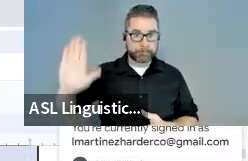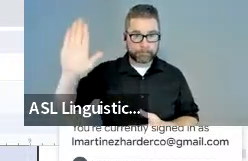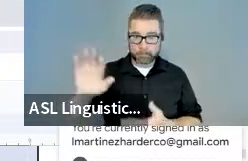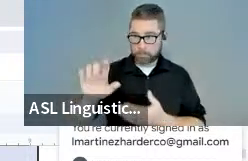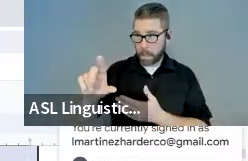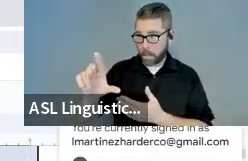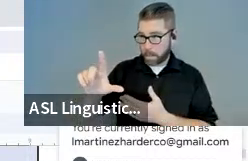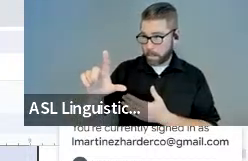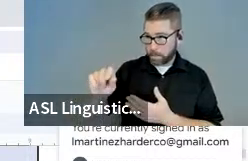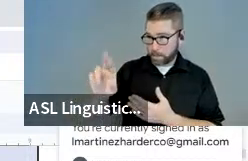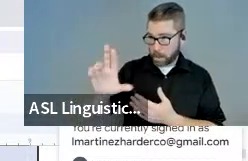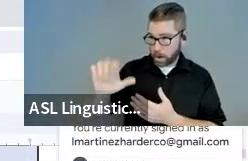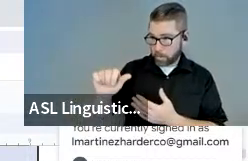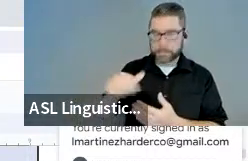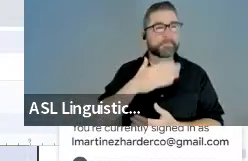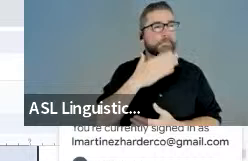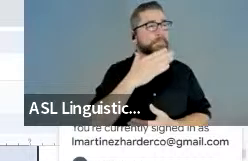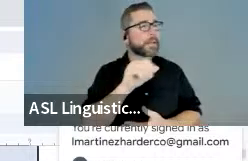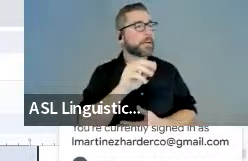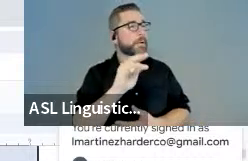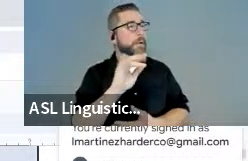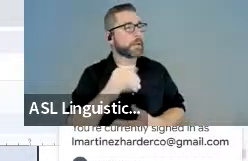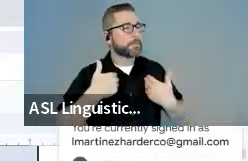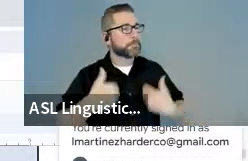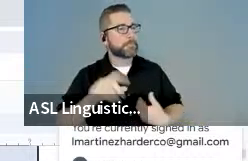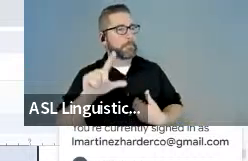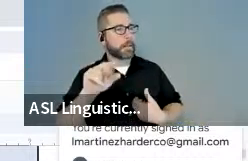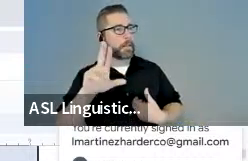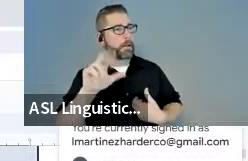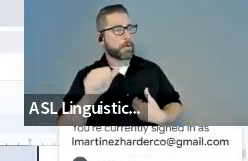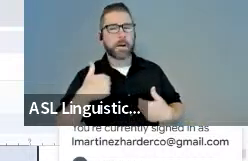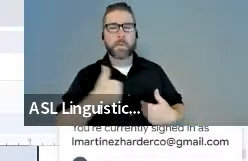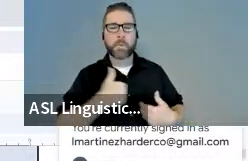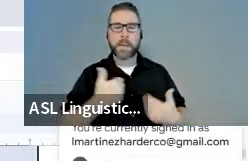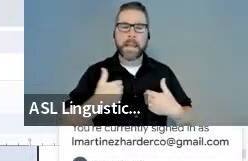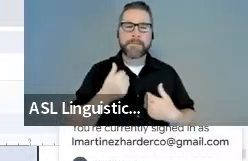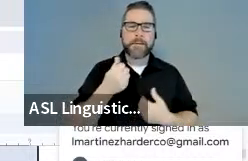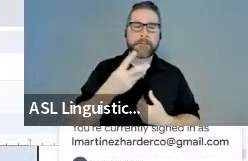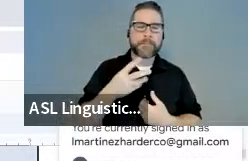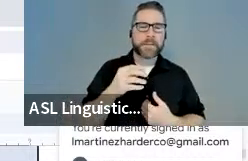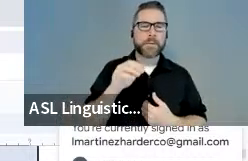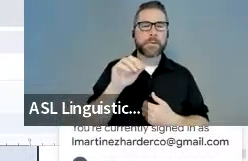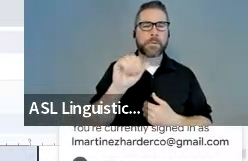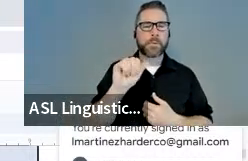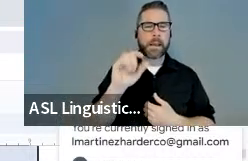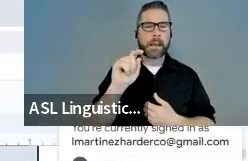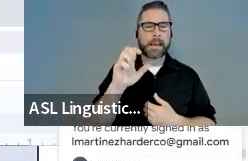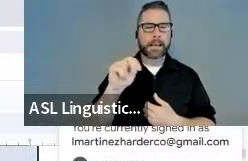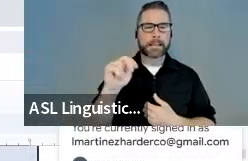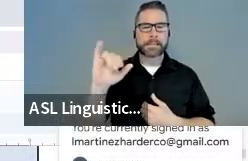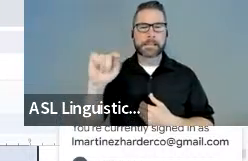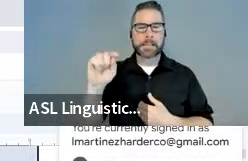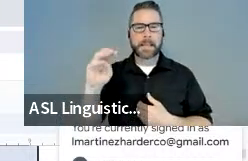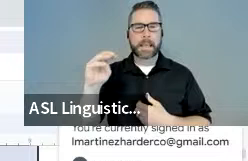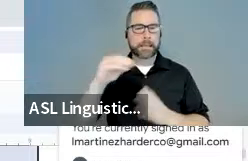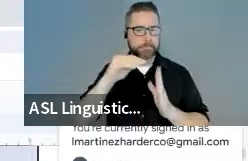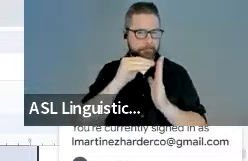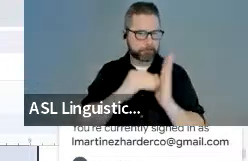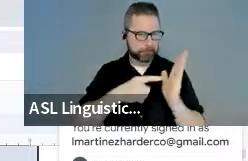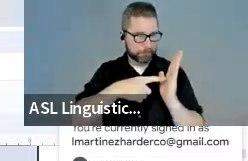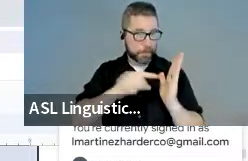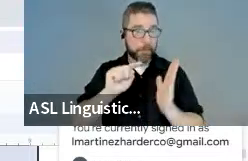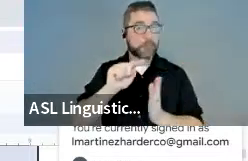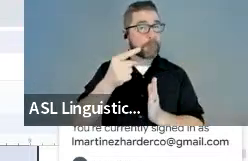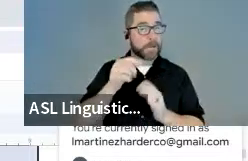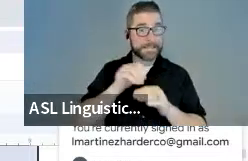Thank you, Amy. This is Laura. So we have a few action items noted down, as Amy mentioned. Our first one is to send